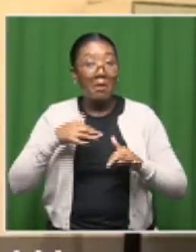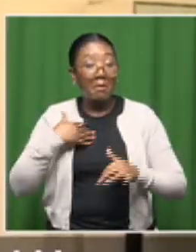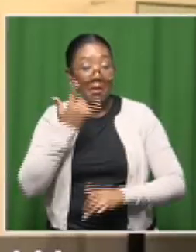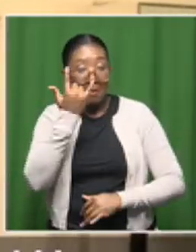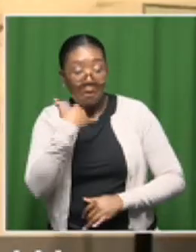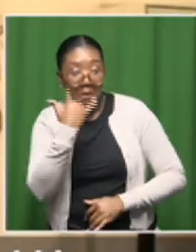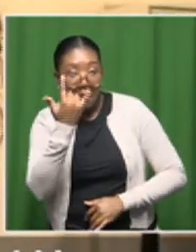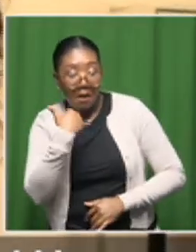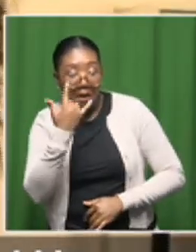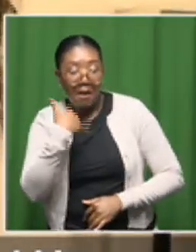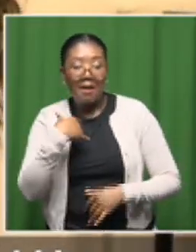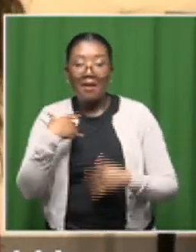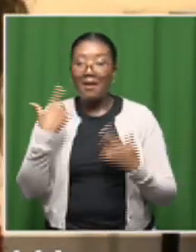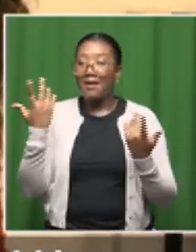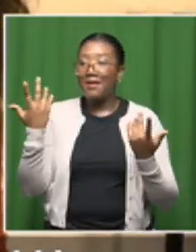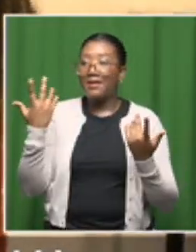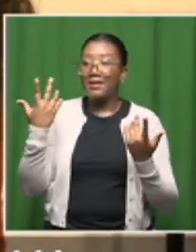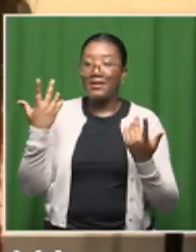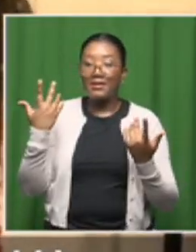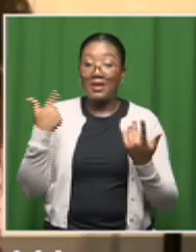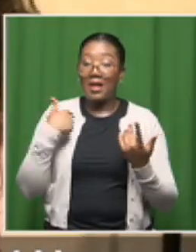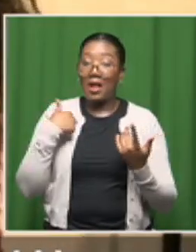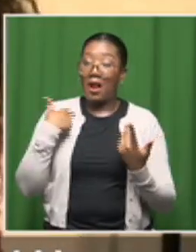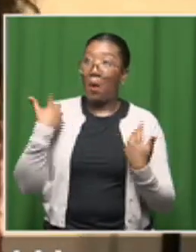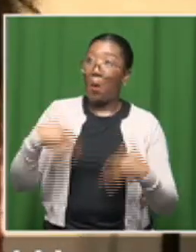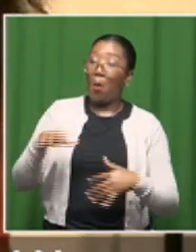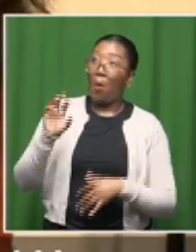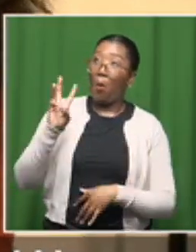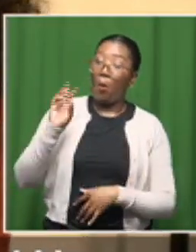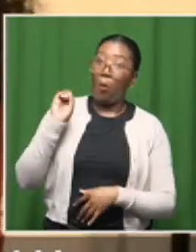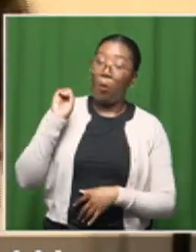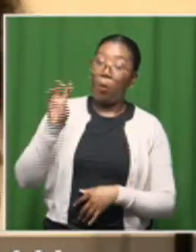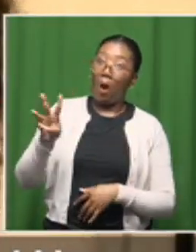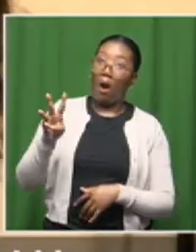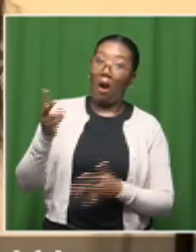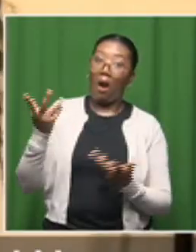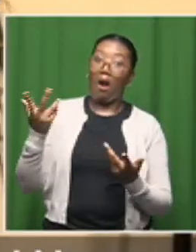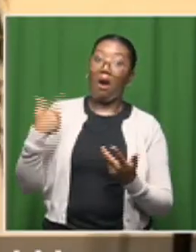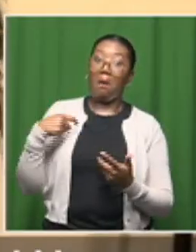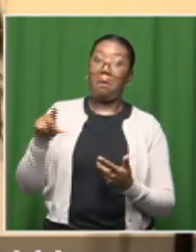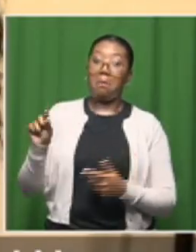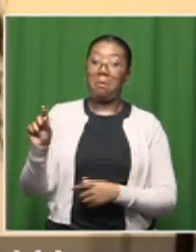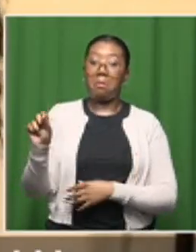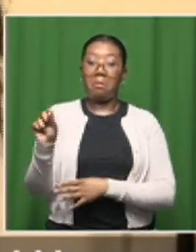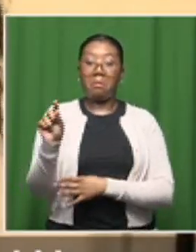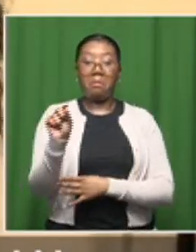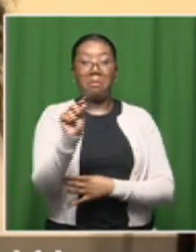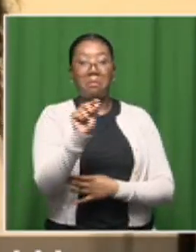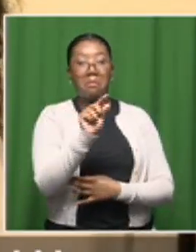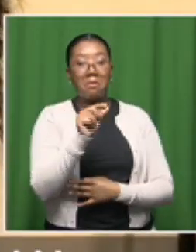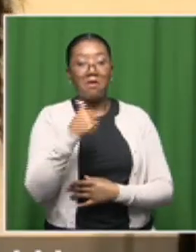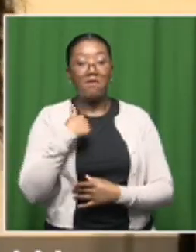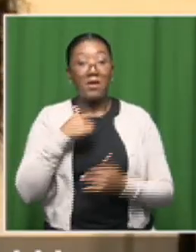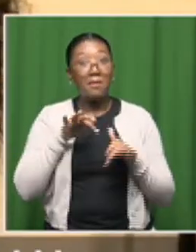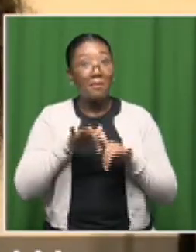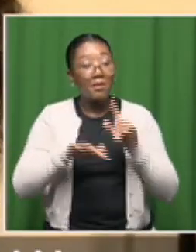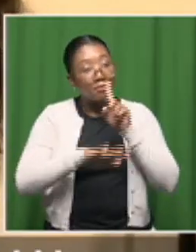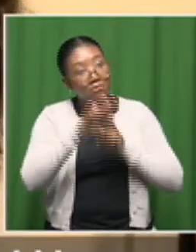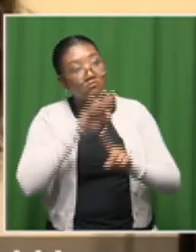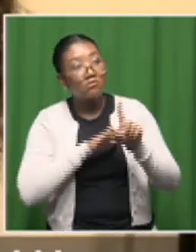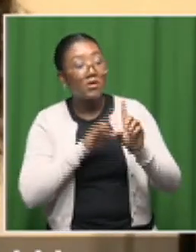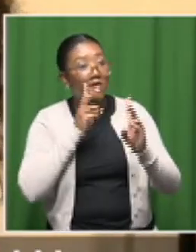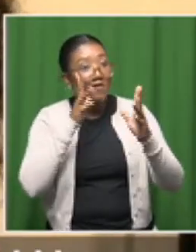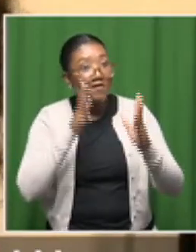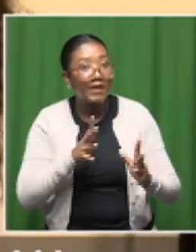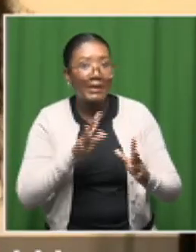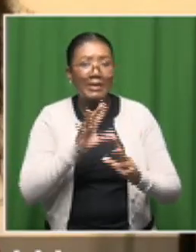end up being wowed by our rich, diverse history, and a lot of the times our local visitors are able to